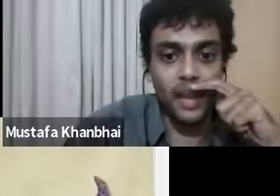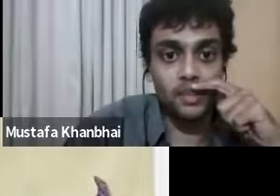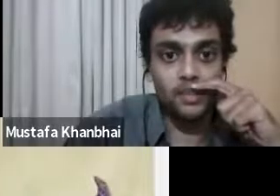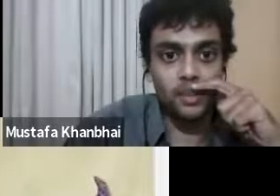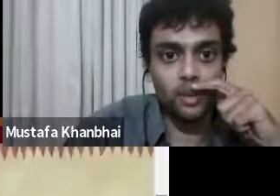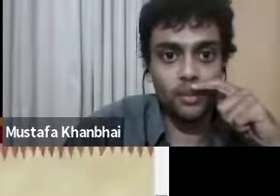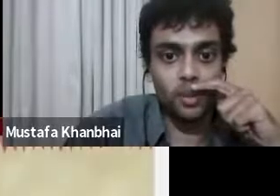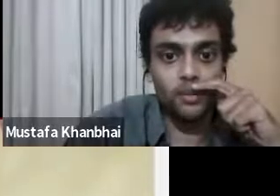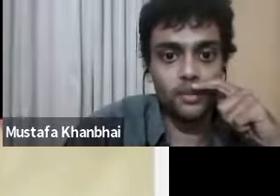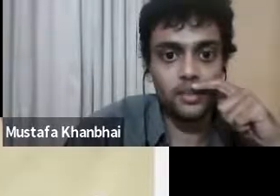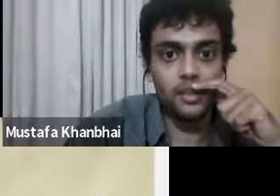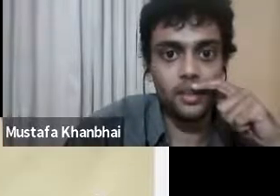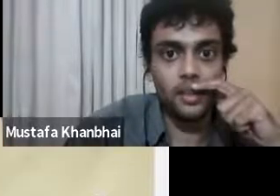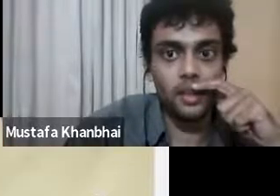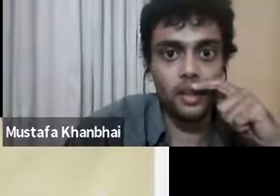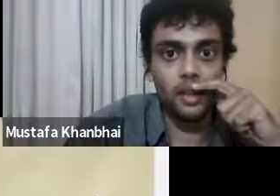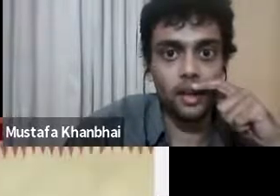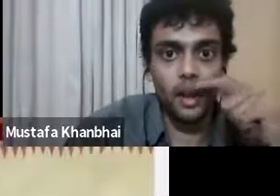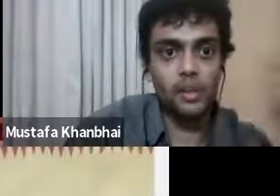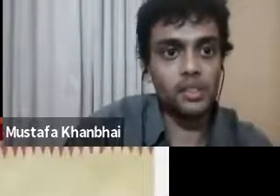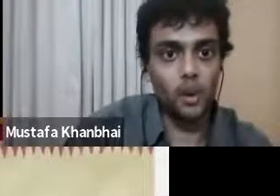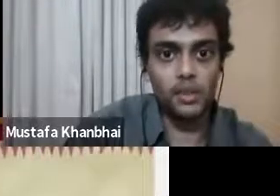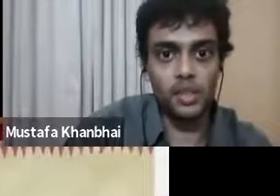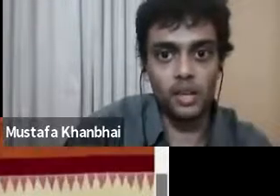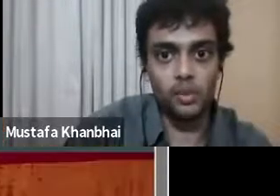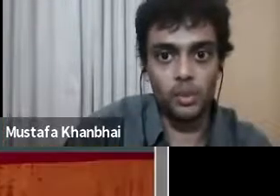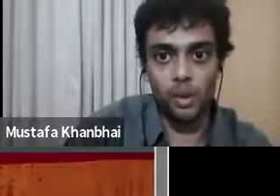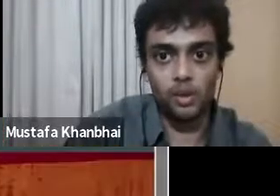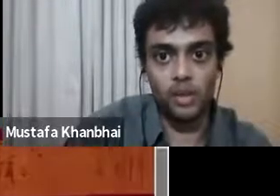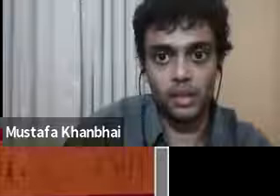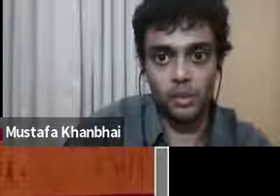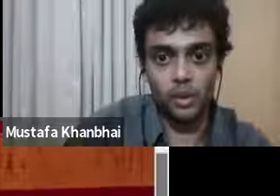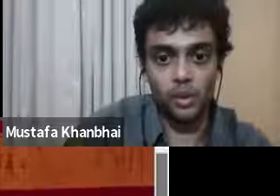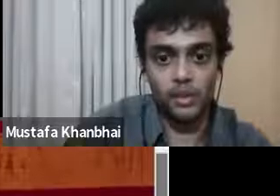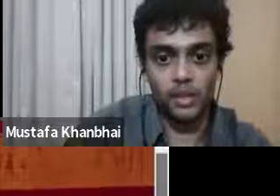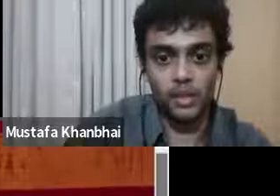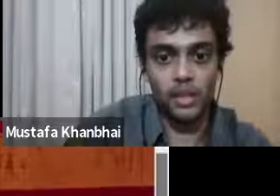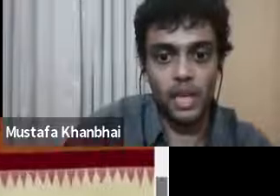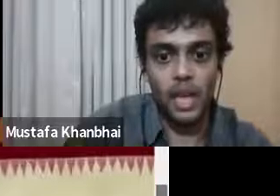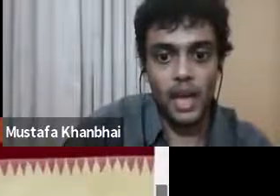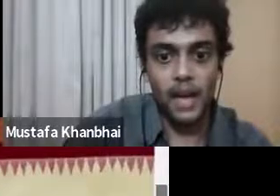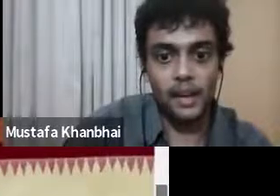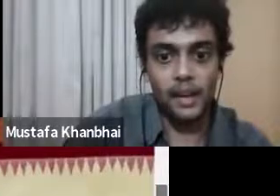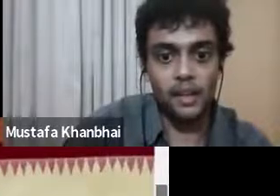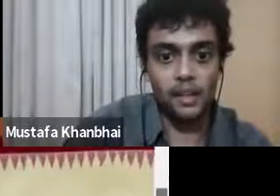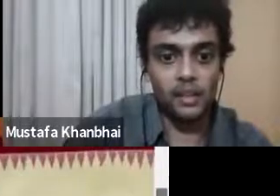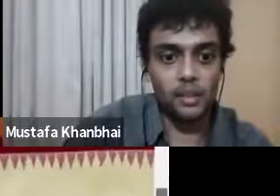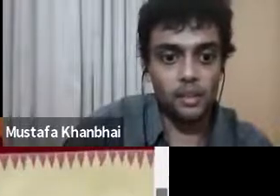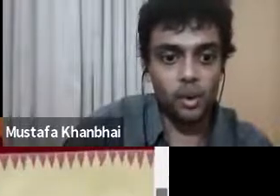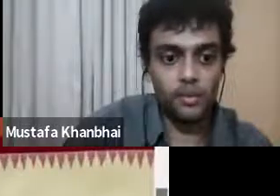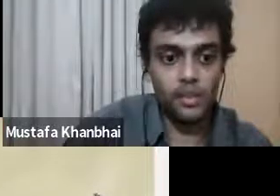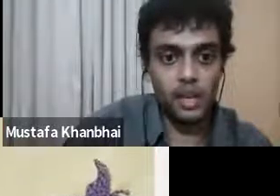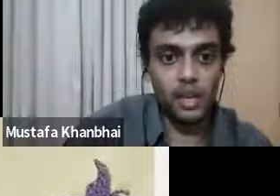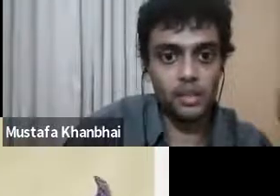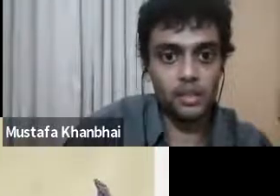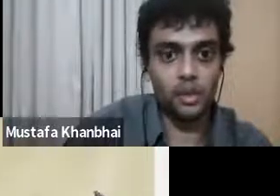of tapestry of her motifs. I mean, it's a proper sari with the border and a pallu and everything. And